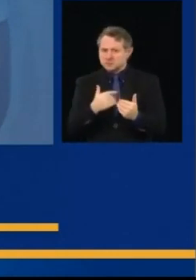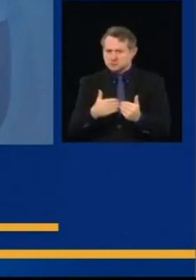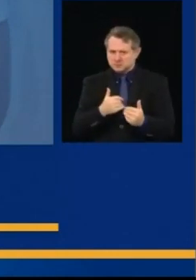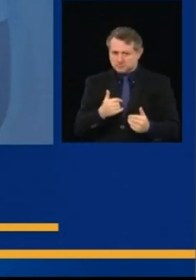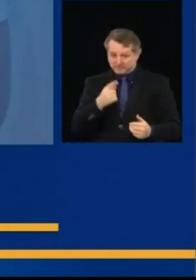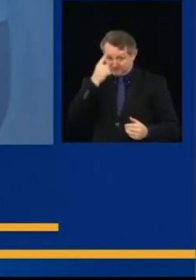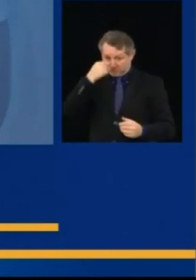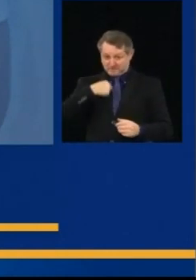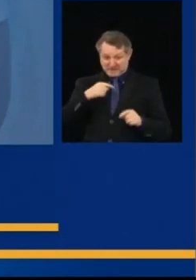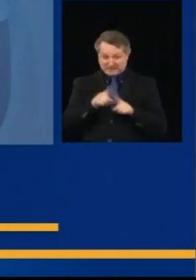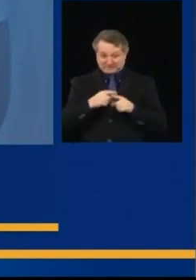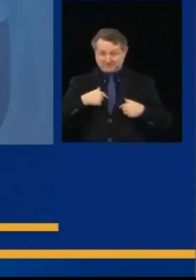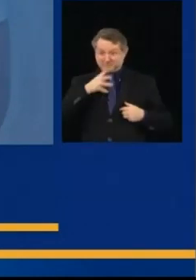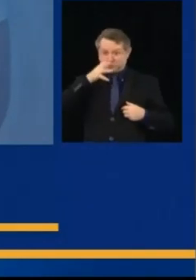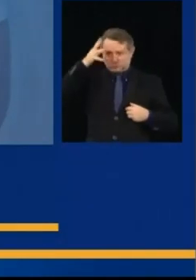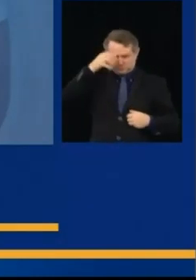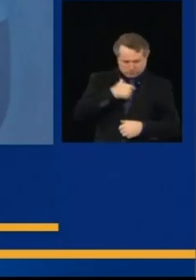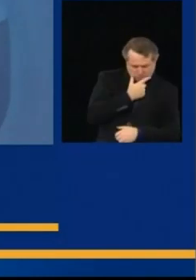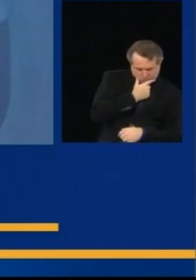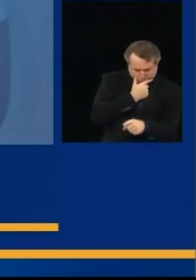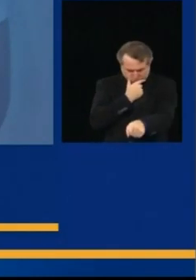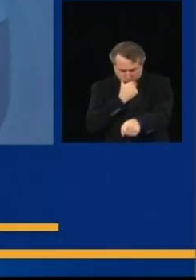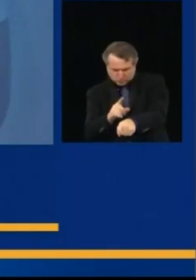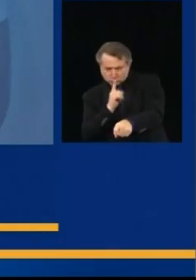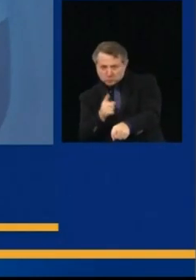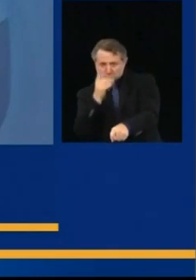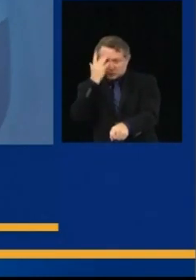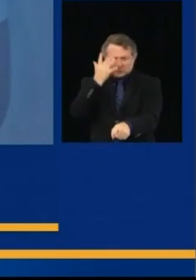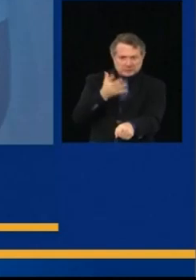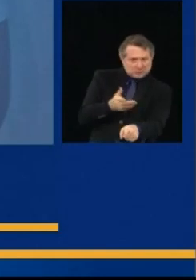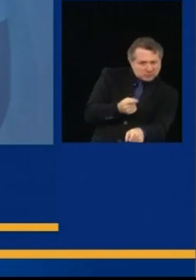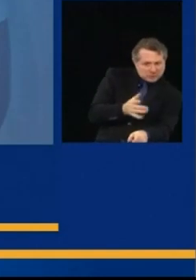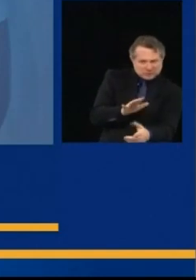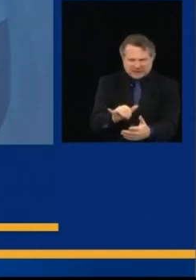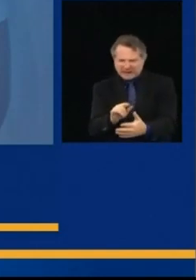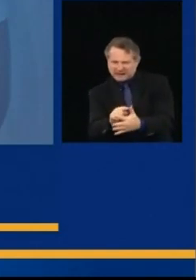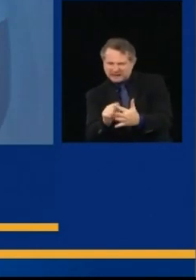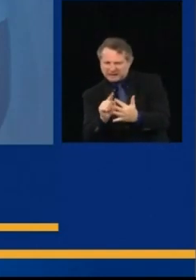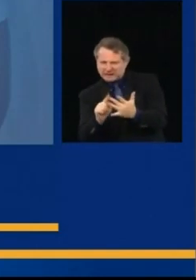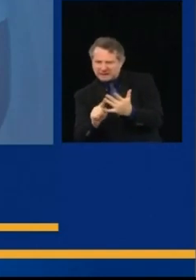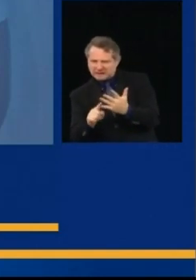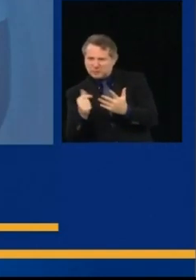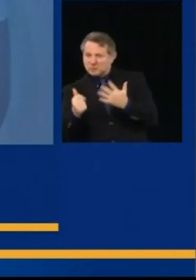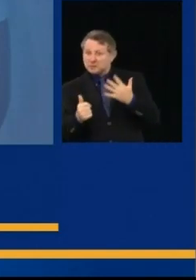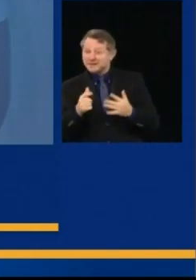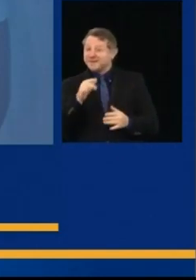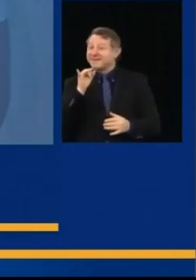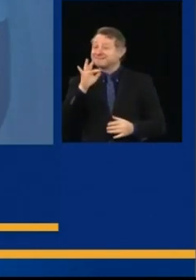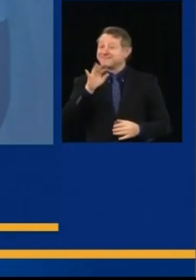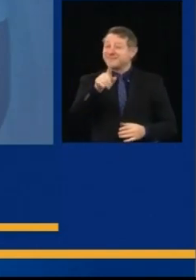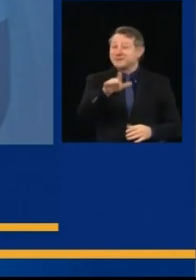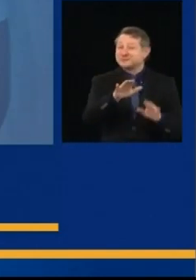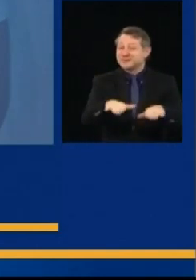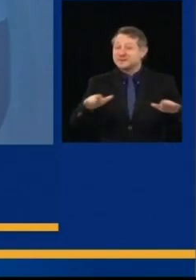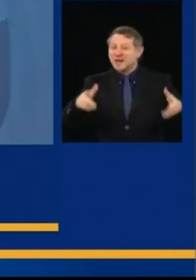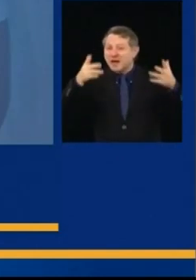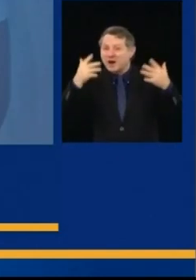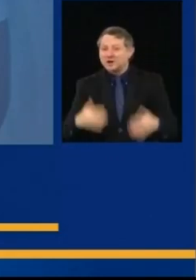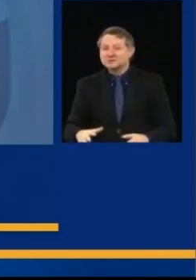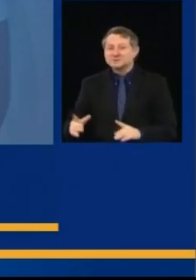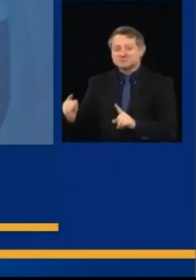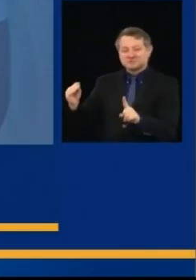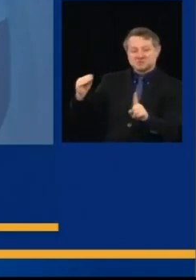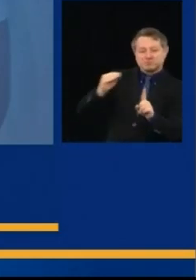parent to know exactly what they're dealing with. If your child has been exposed